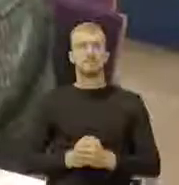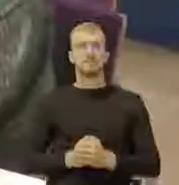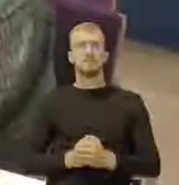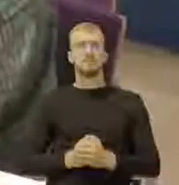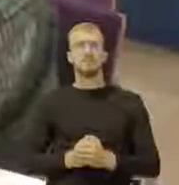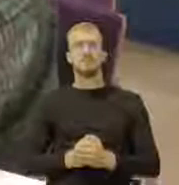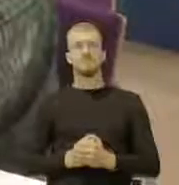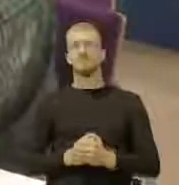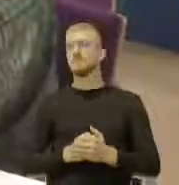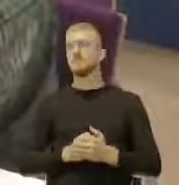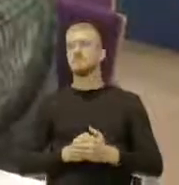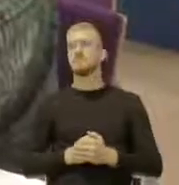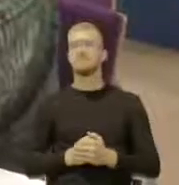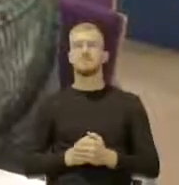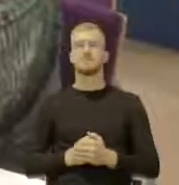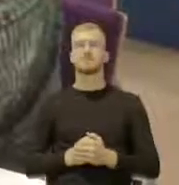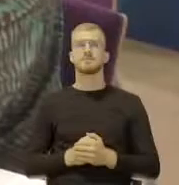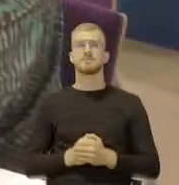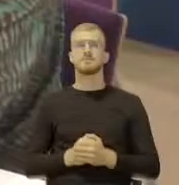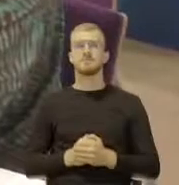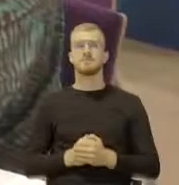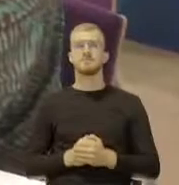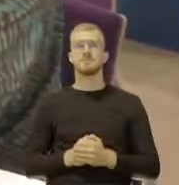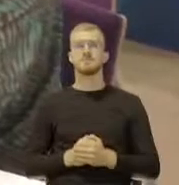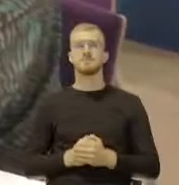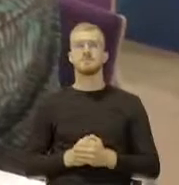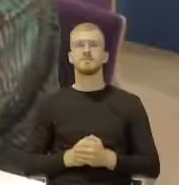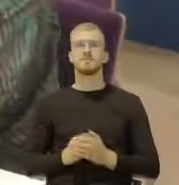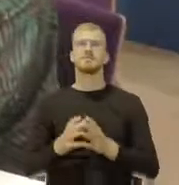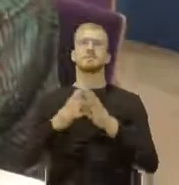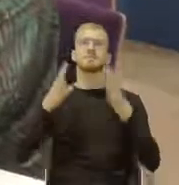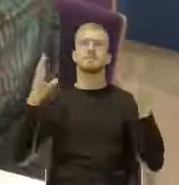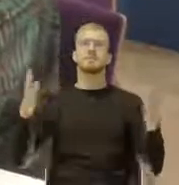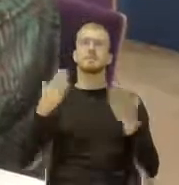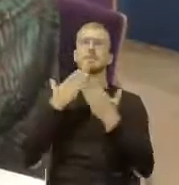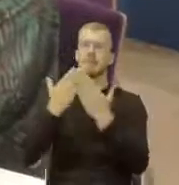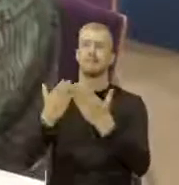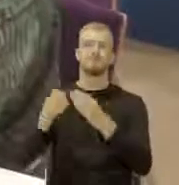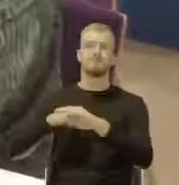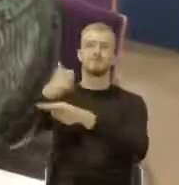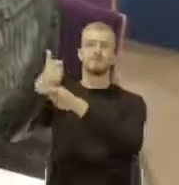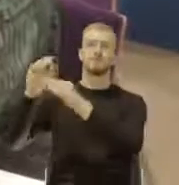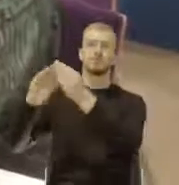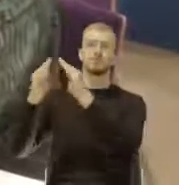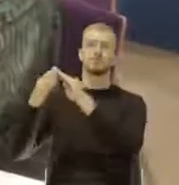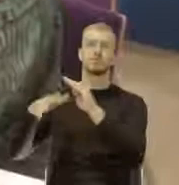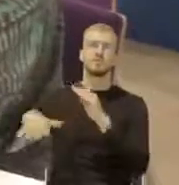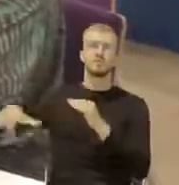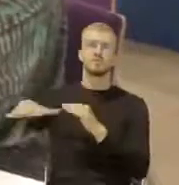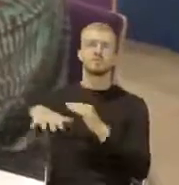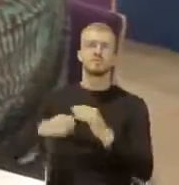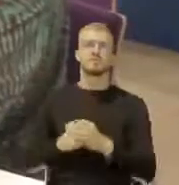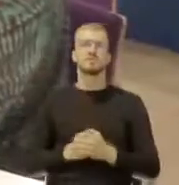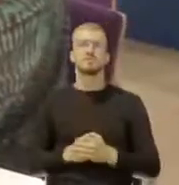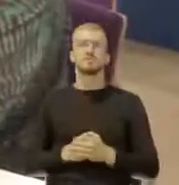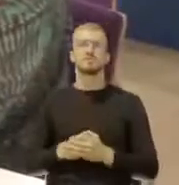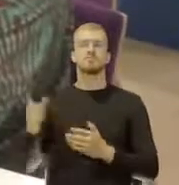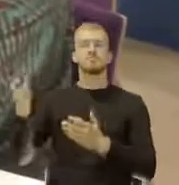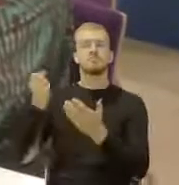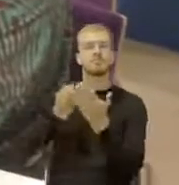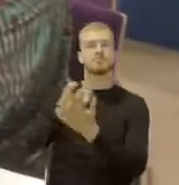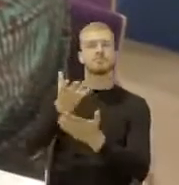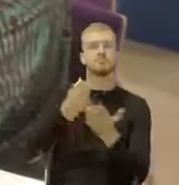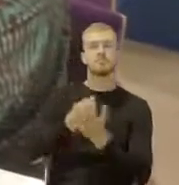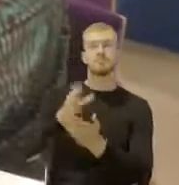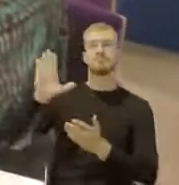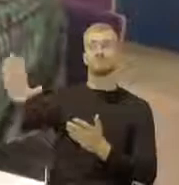Thank you, Mayor, and thanks for sharing several projects. I think the first one about the tree planting and how you've required a number of people to take it